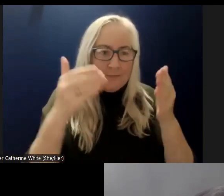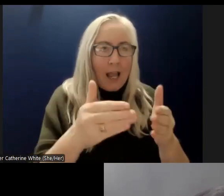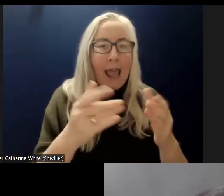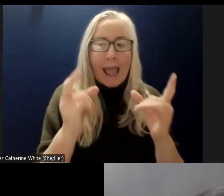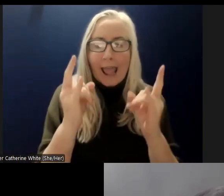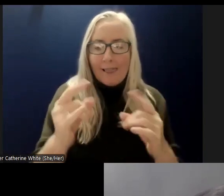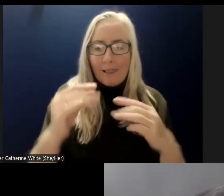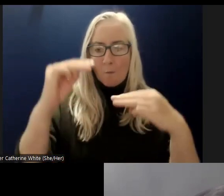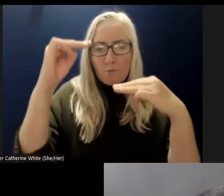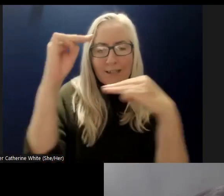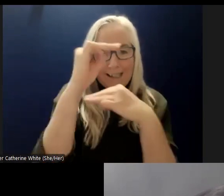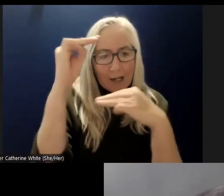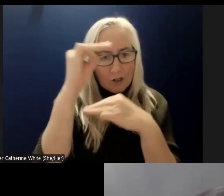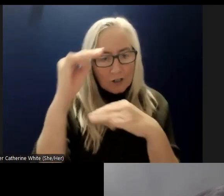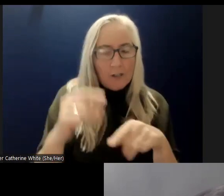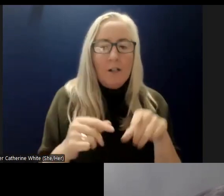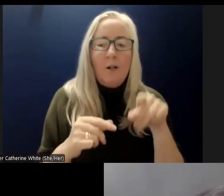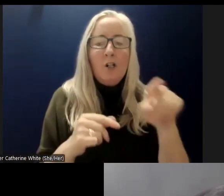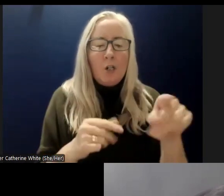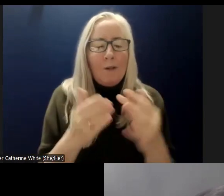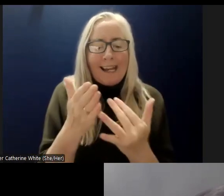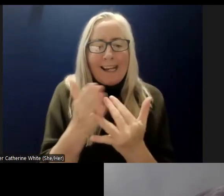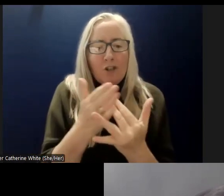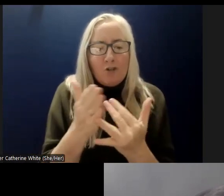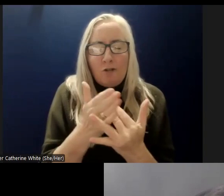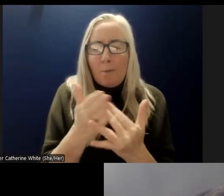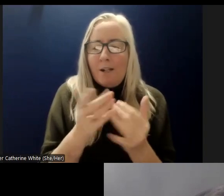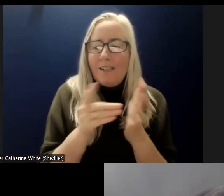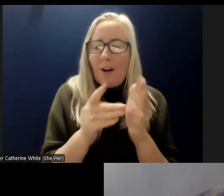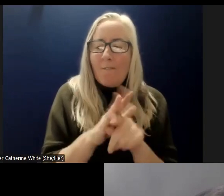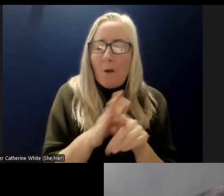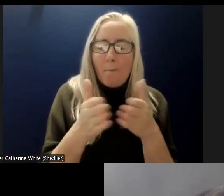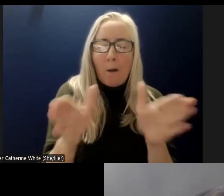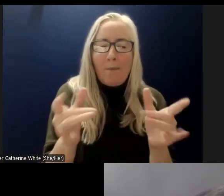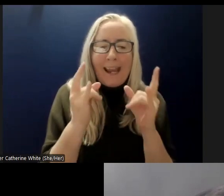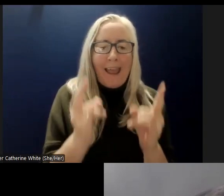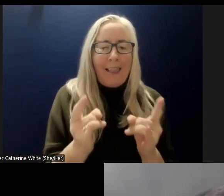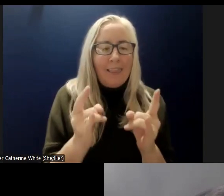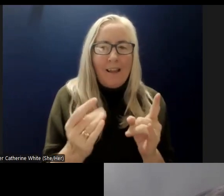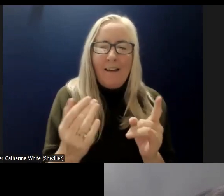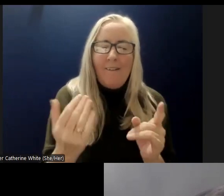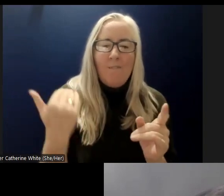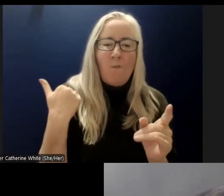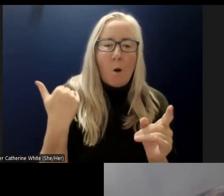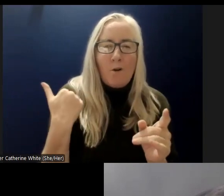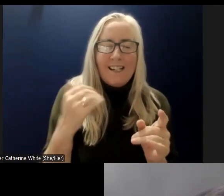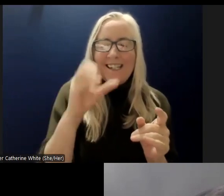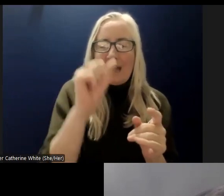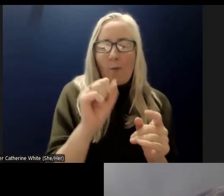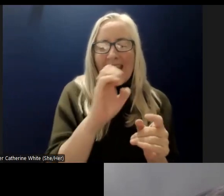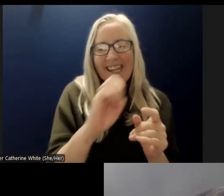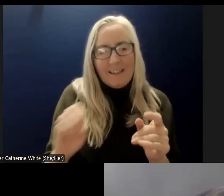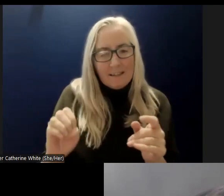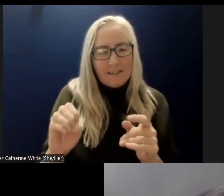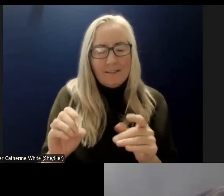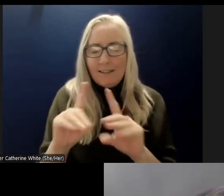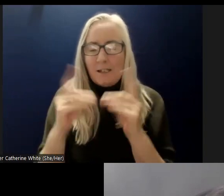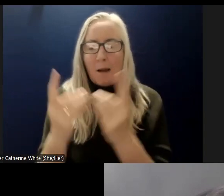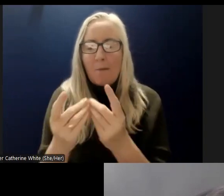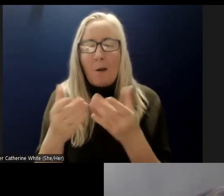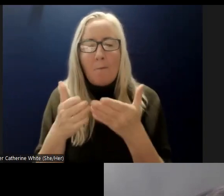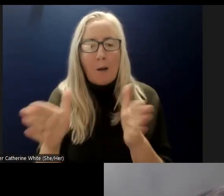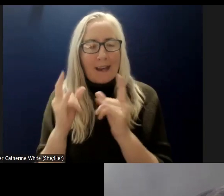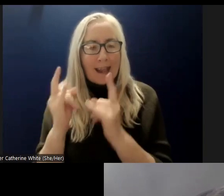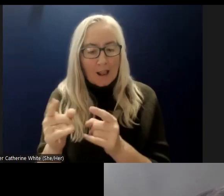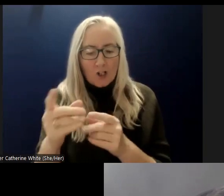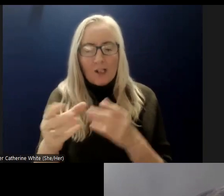protection. She was Interim Director of Public Health in the former South East Department of Public Health, and she